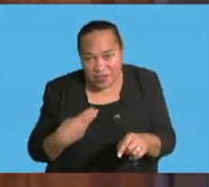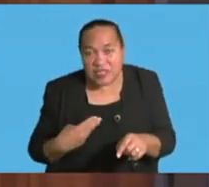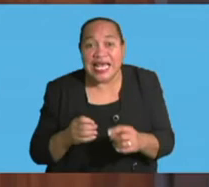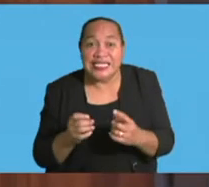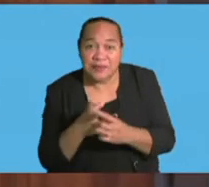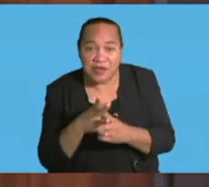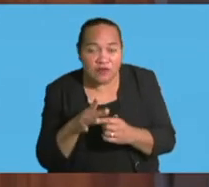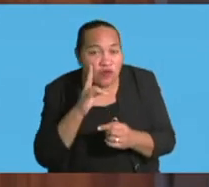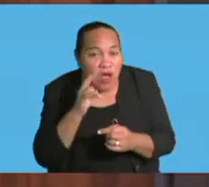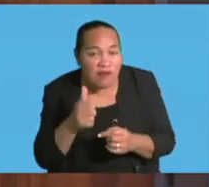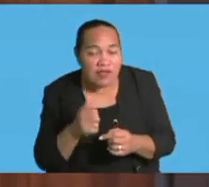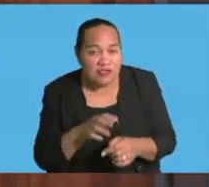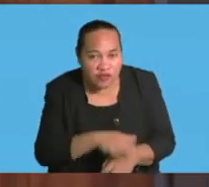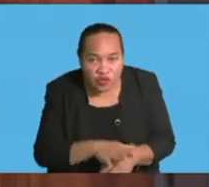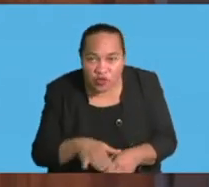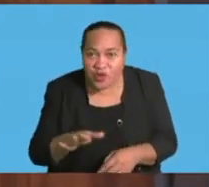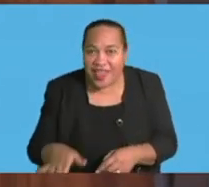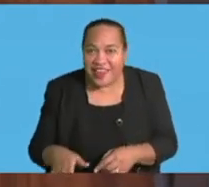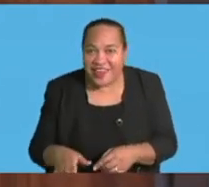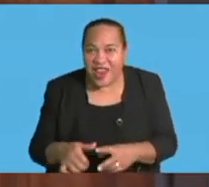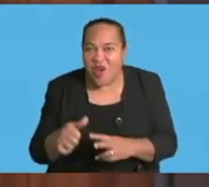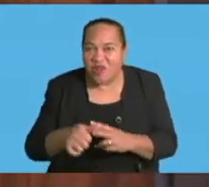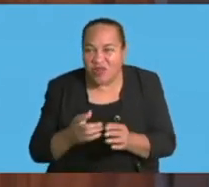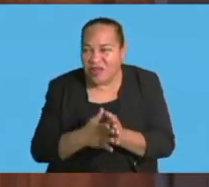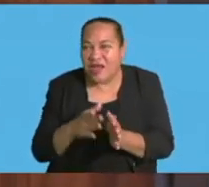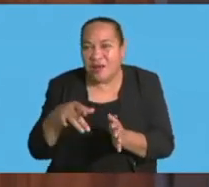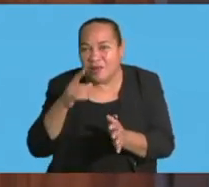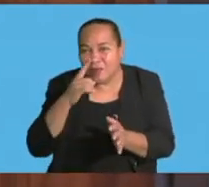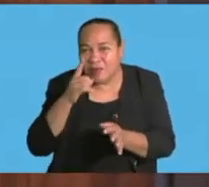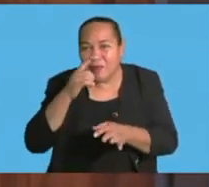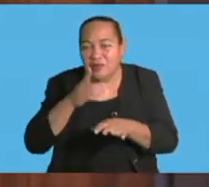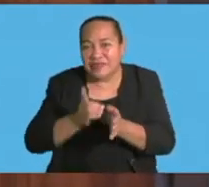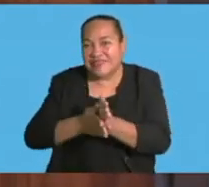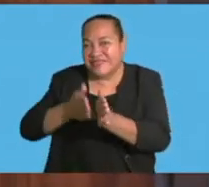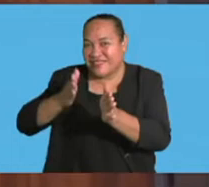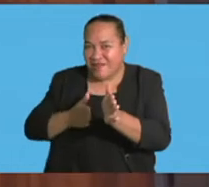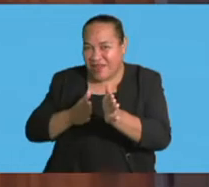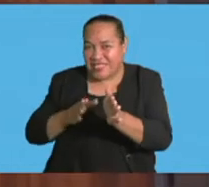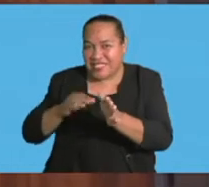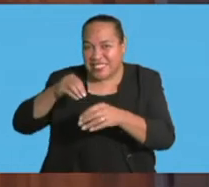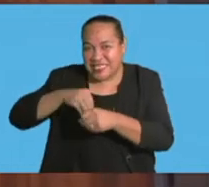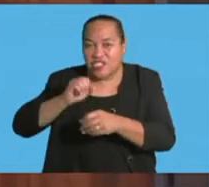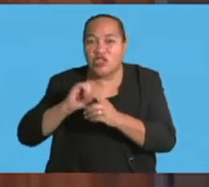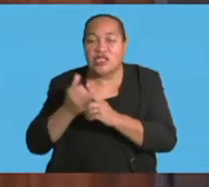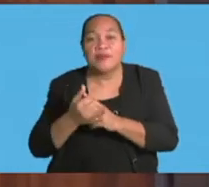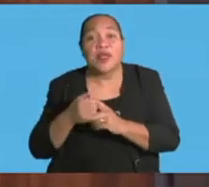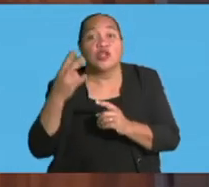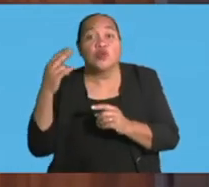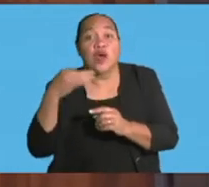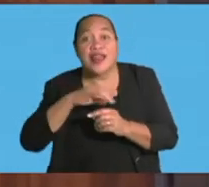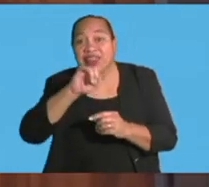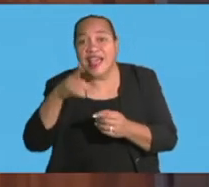care and protection of children and of the disadvantaged in society. A total of